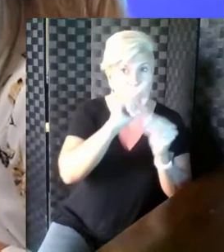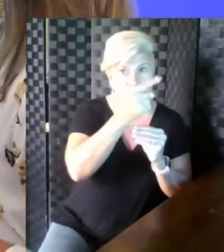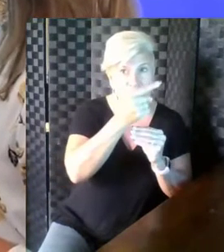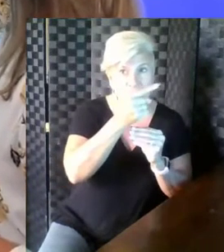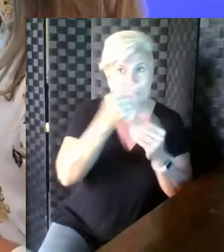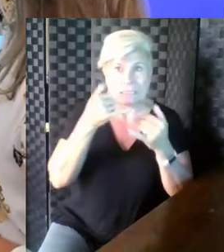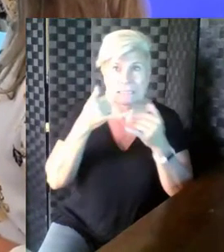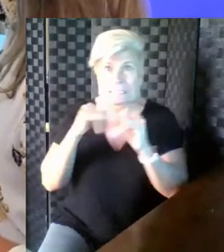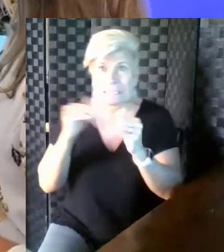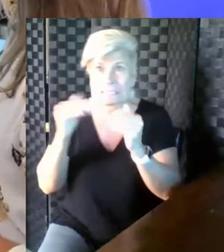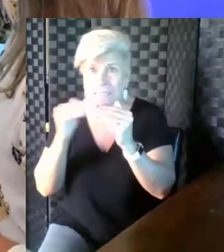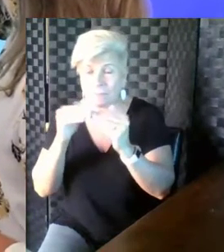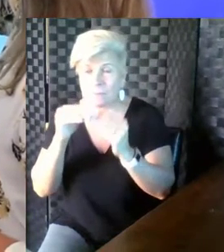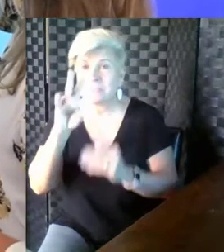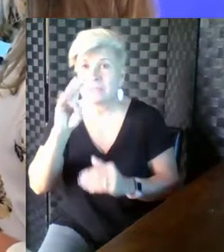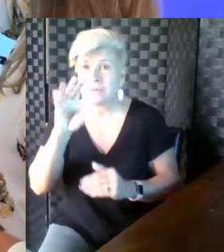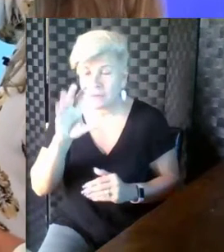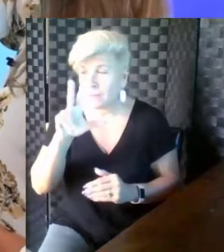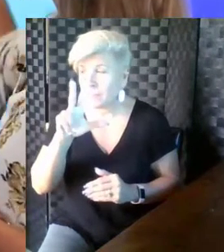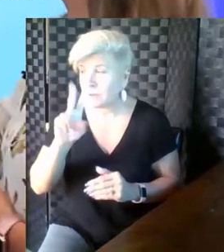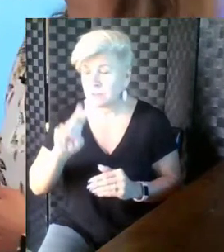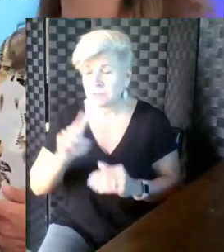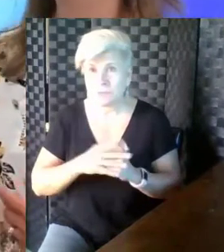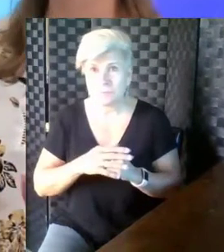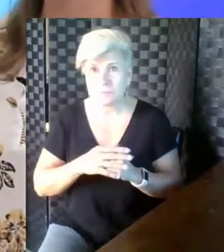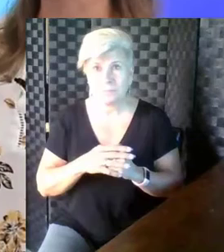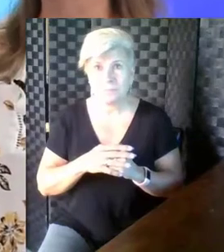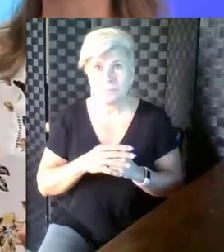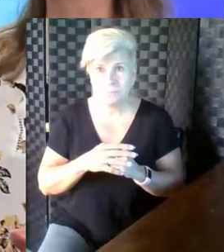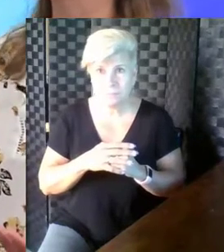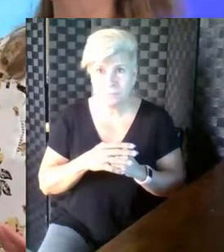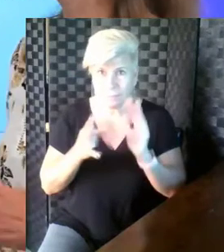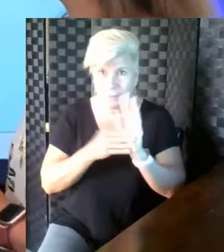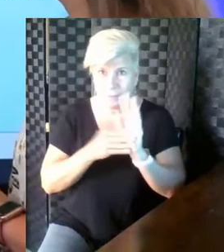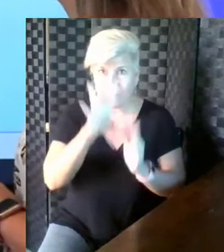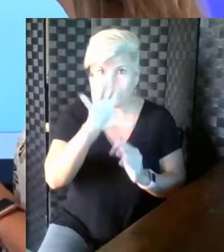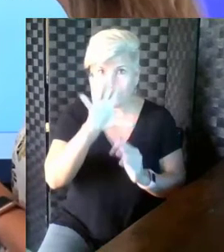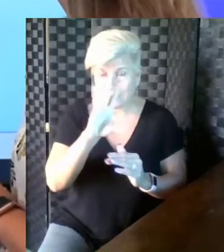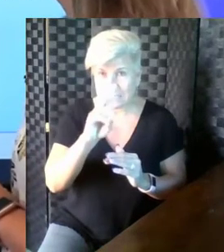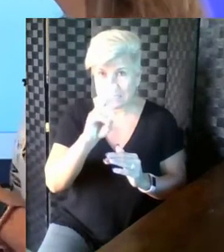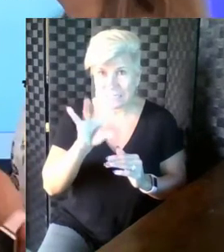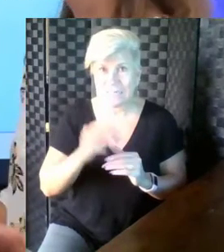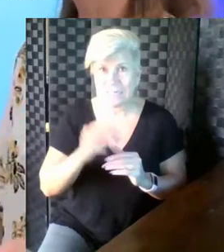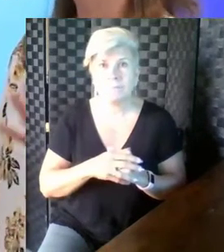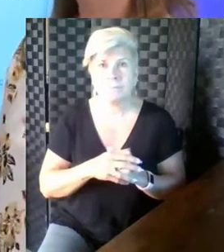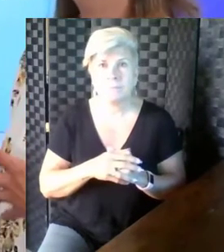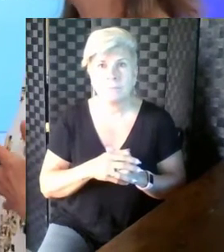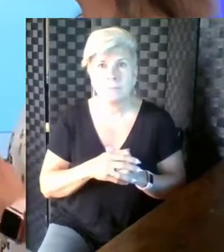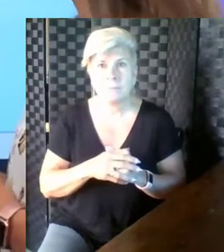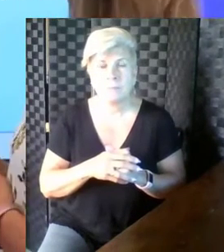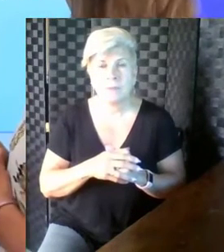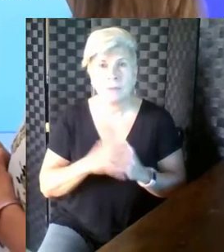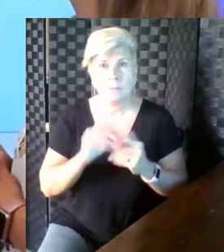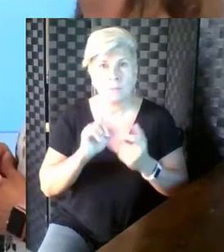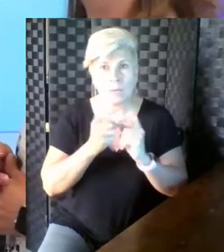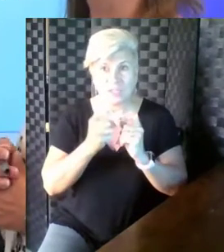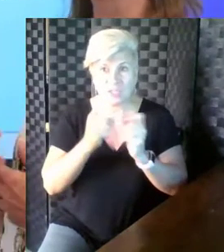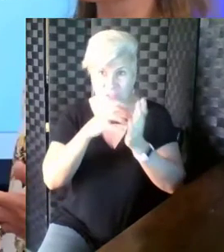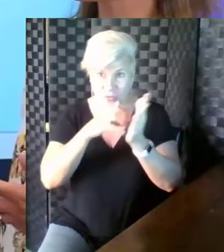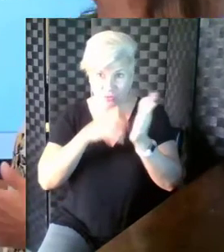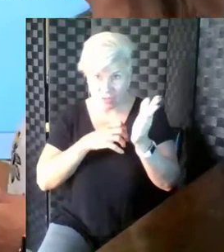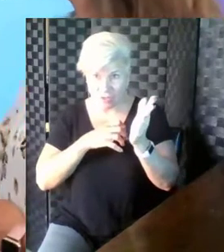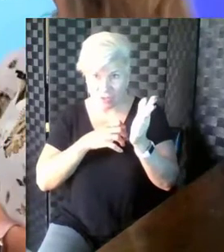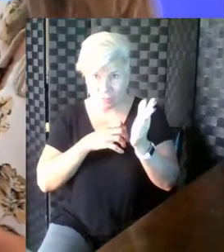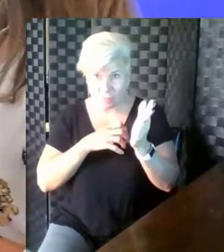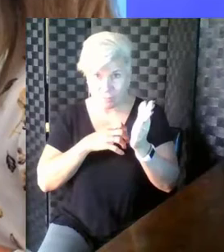first, I'm still going to get 732 when I add 568. When I switch my equations